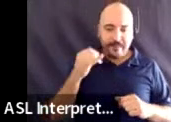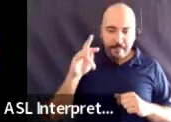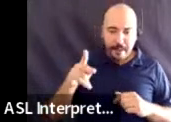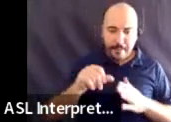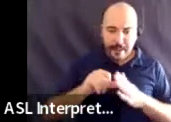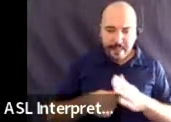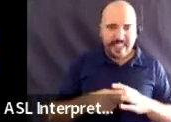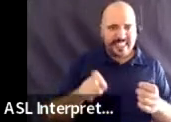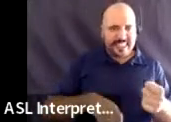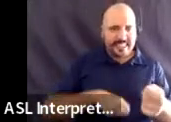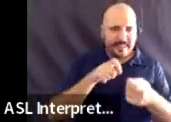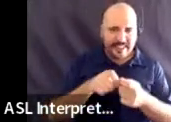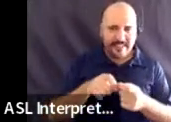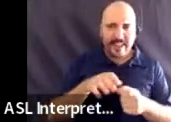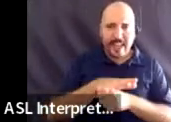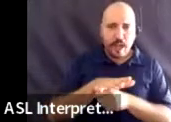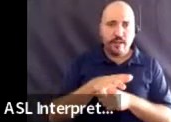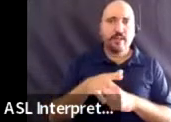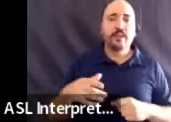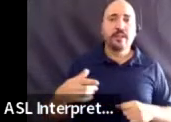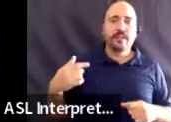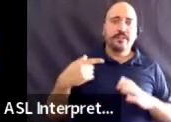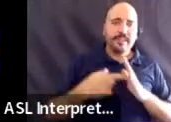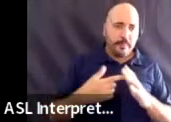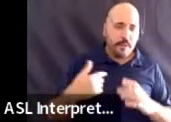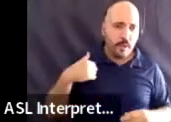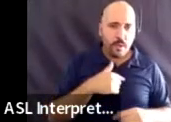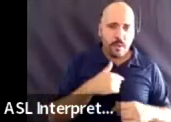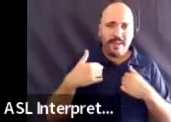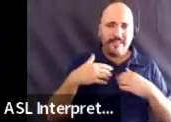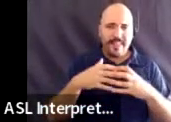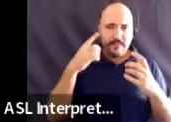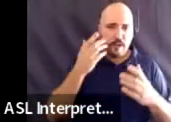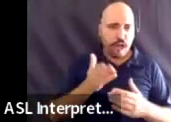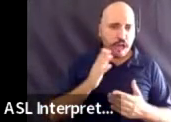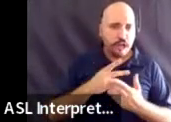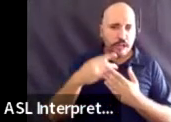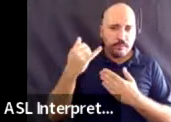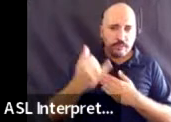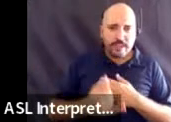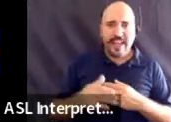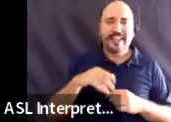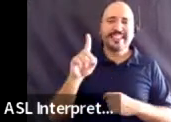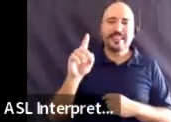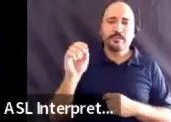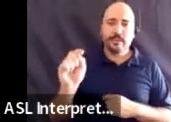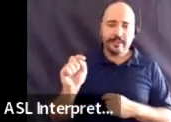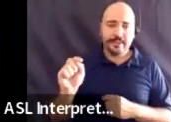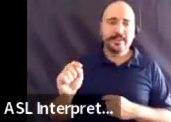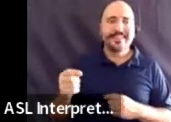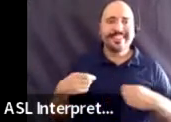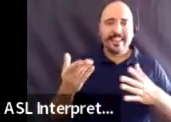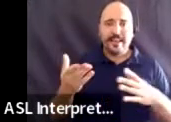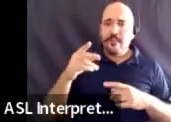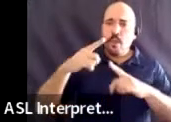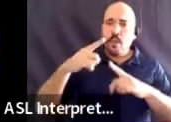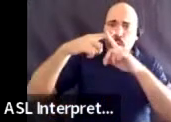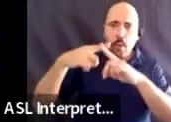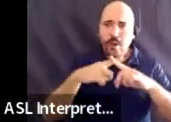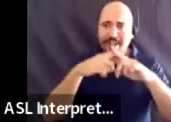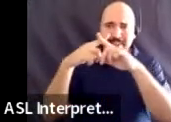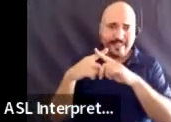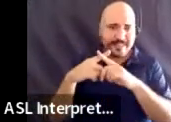specific area, let's say we have this a lot for our projects on Department of Transportation, give the coordinates, right? This